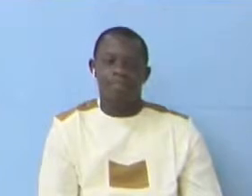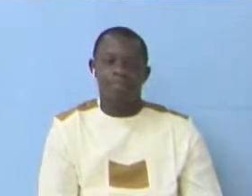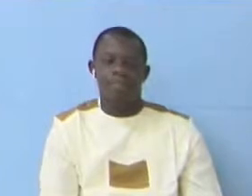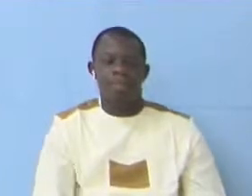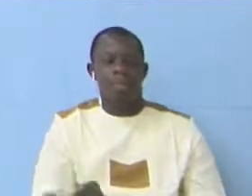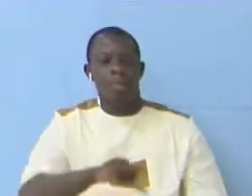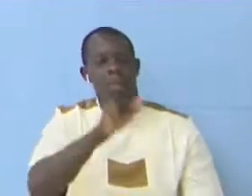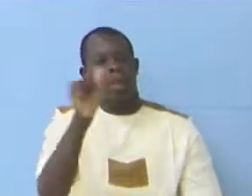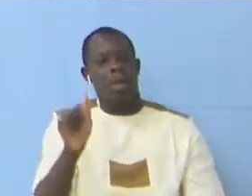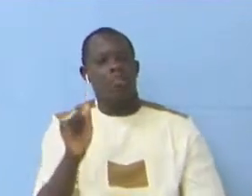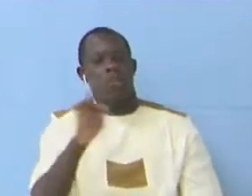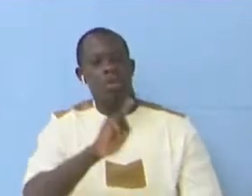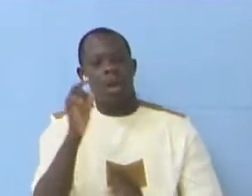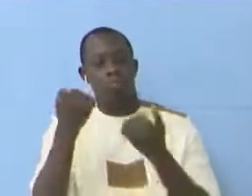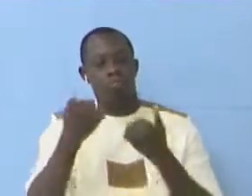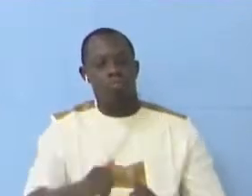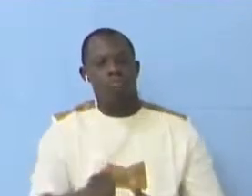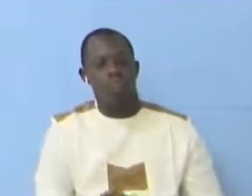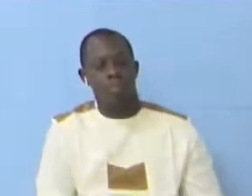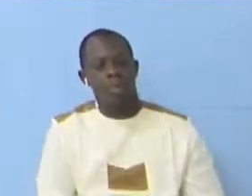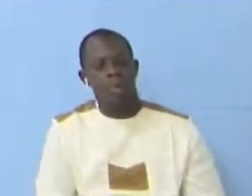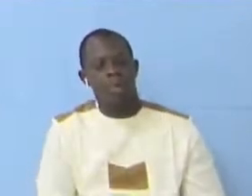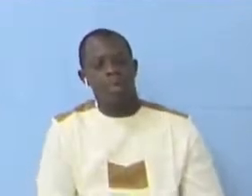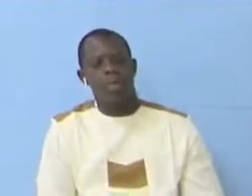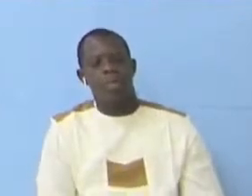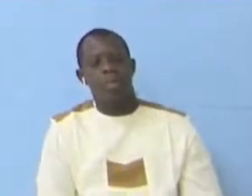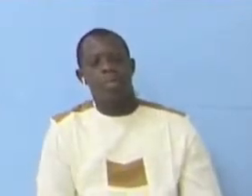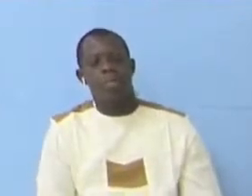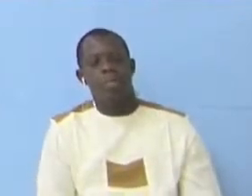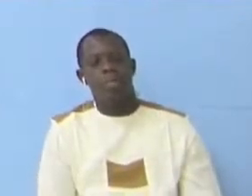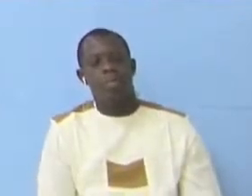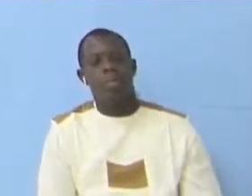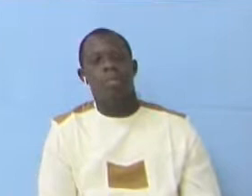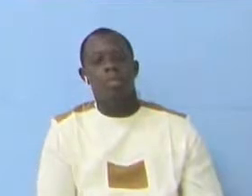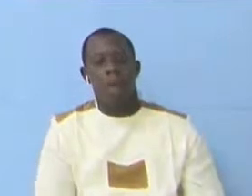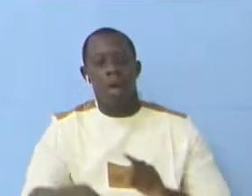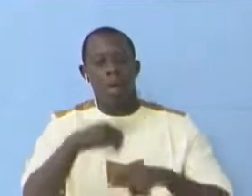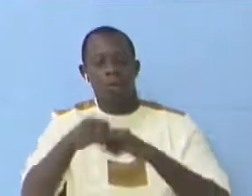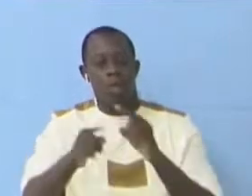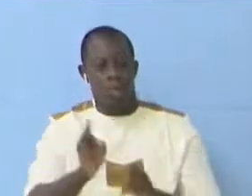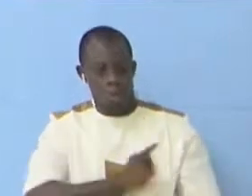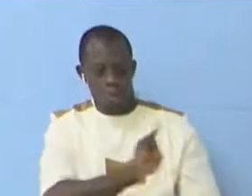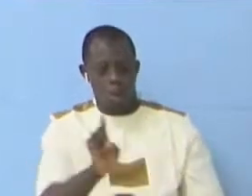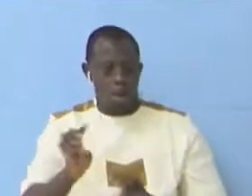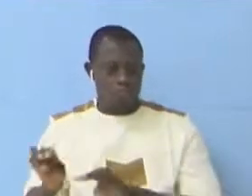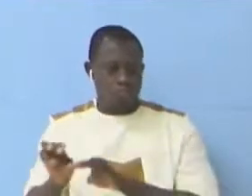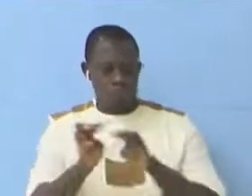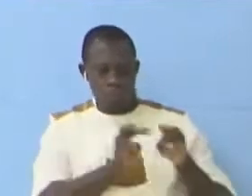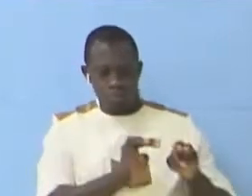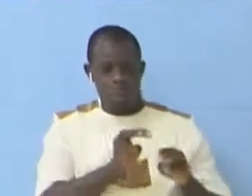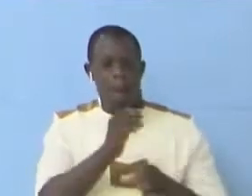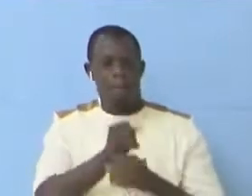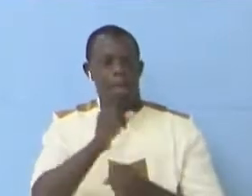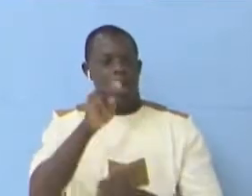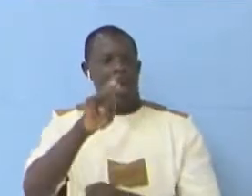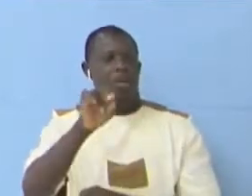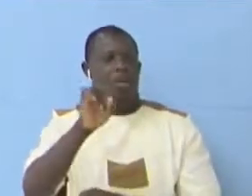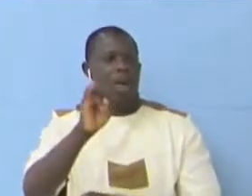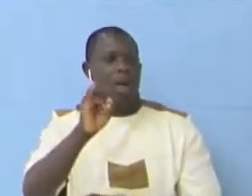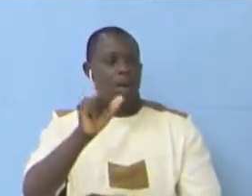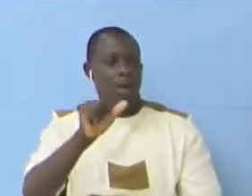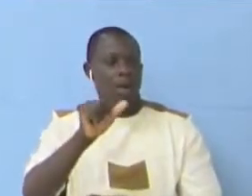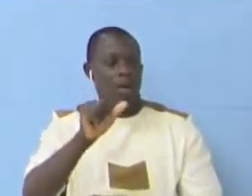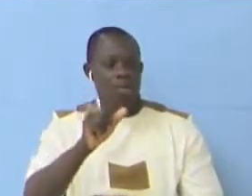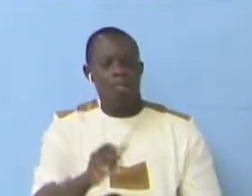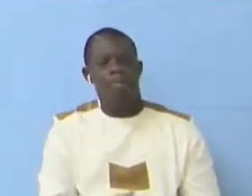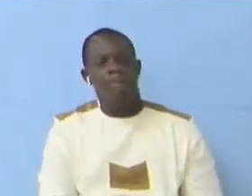And then? Then we moved to the NIA. Now loolu nag ci la ñu toxu nag ci NIA bi.